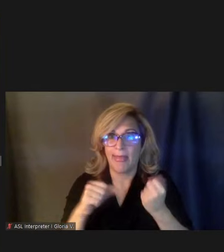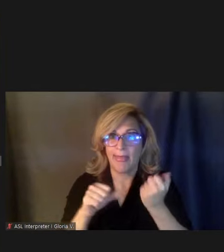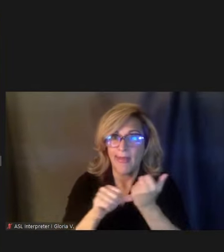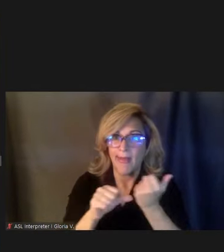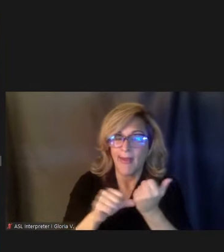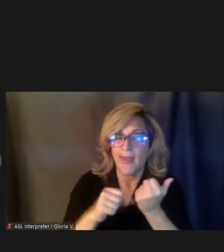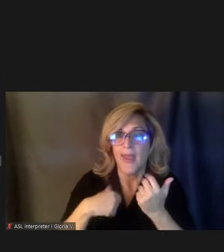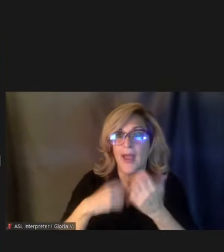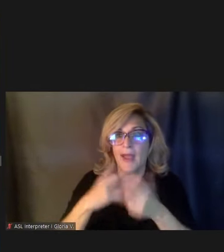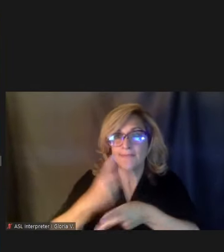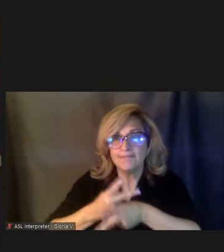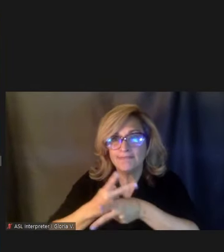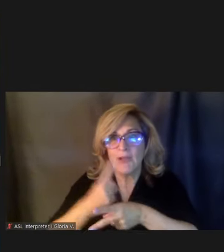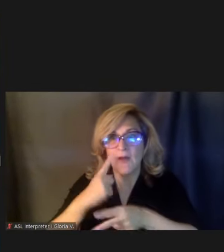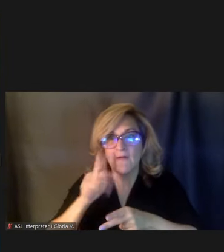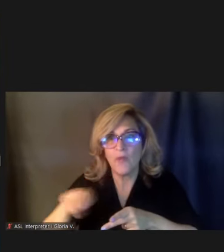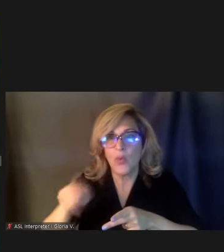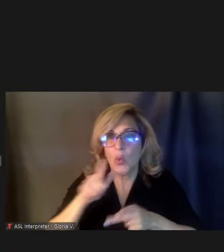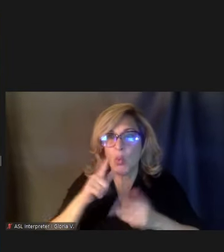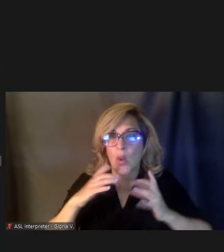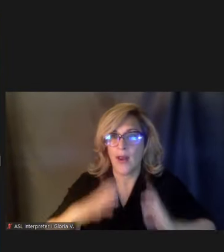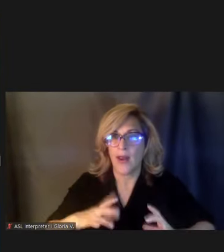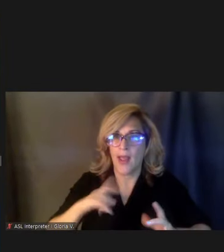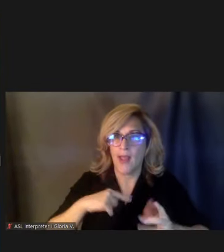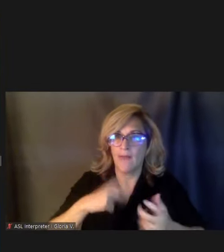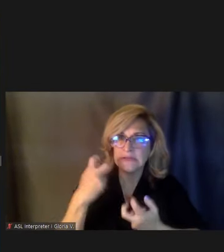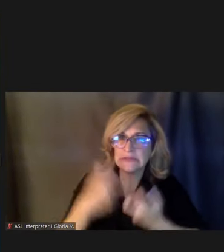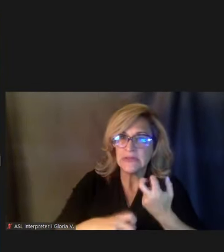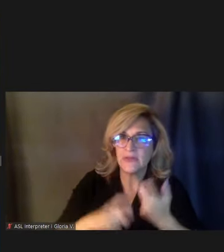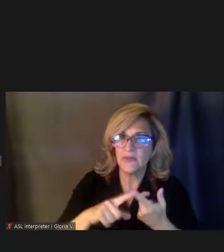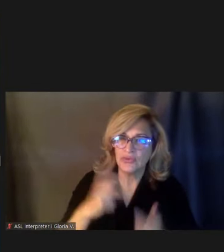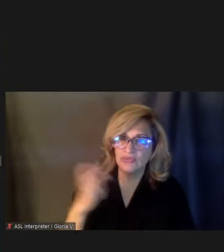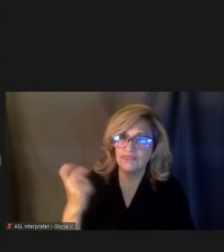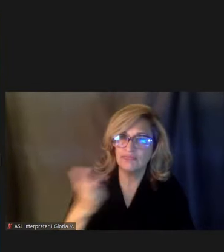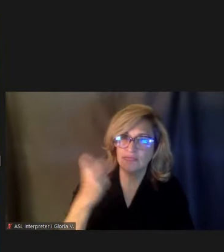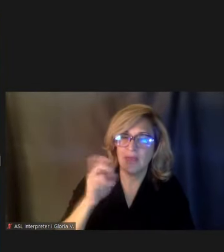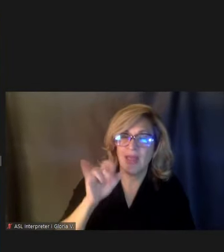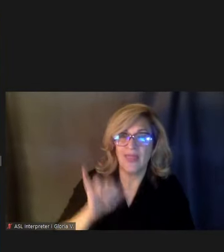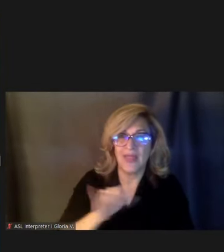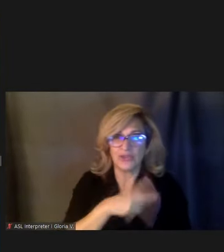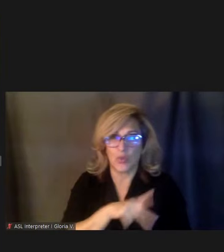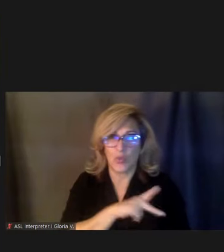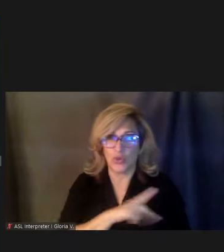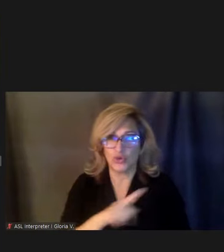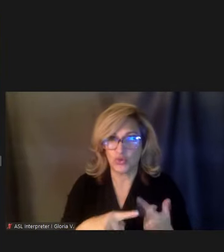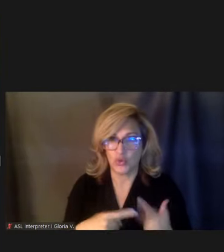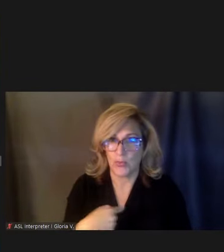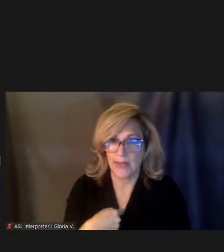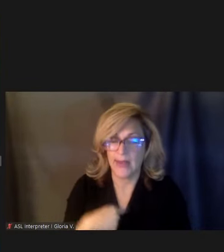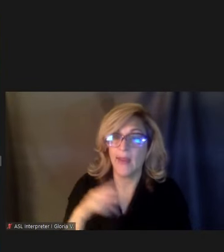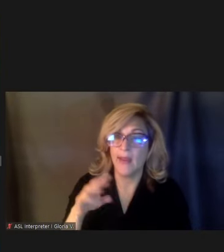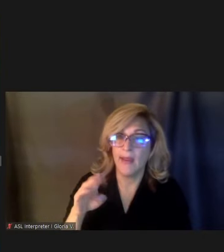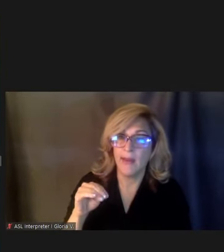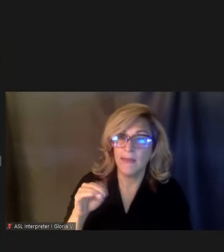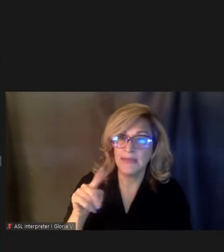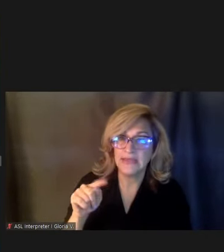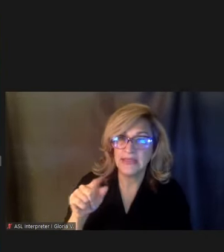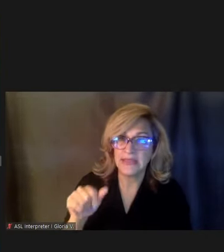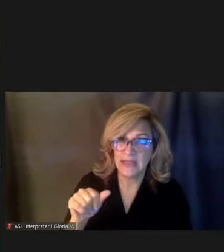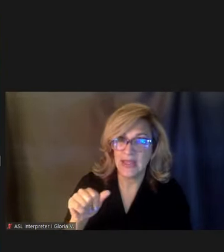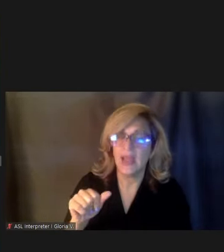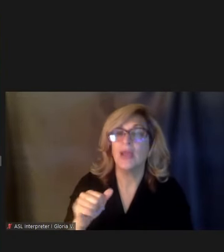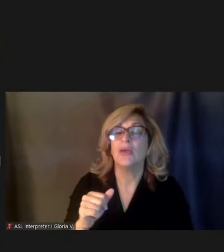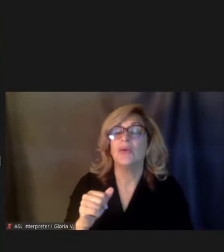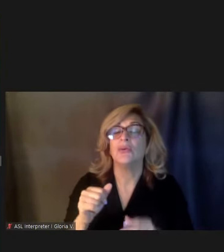for clients that have difficulties going up the steps, so this is personal to me. The MTA can use